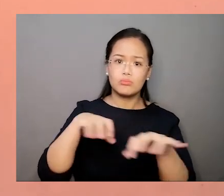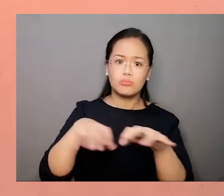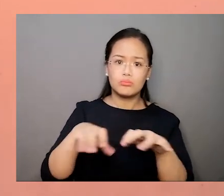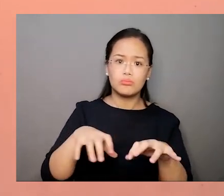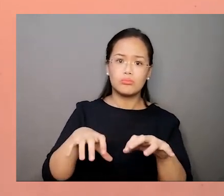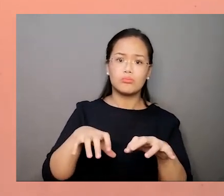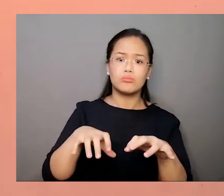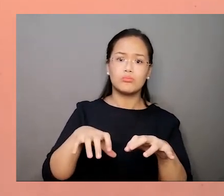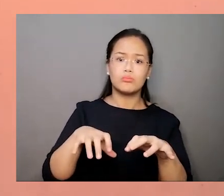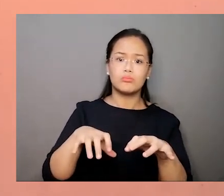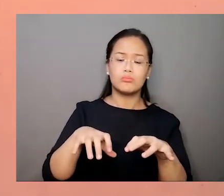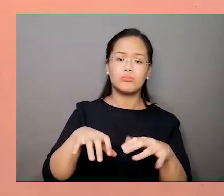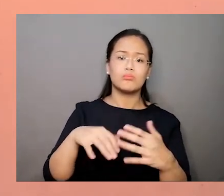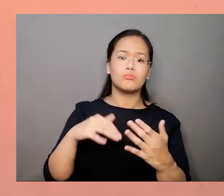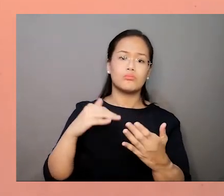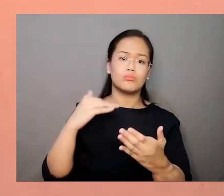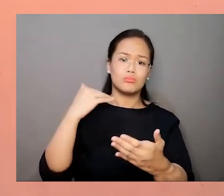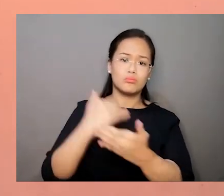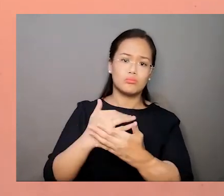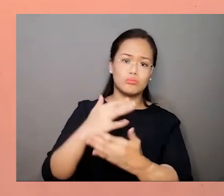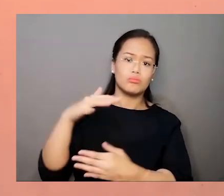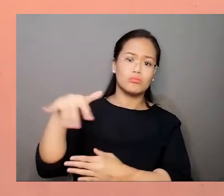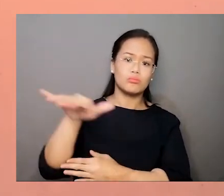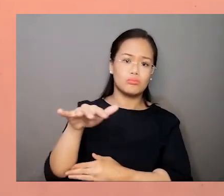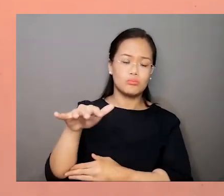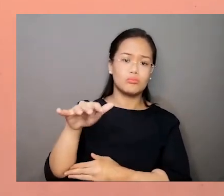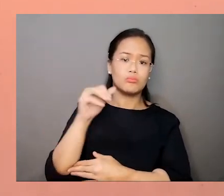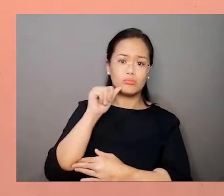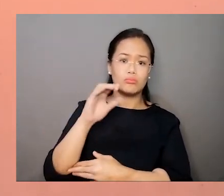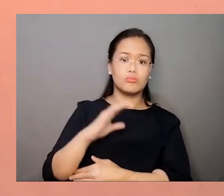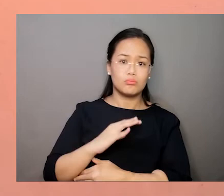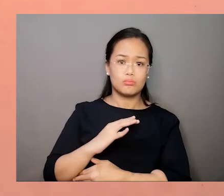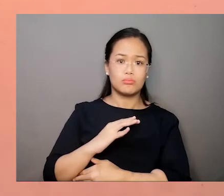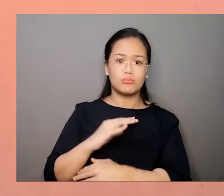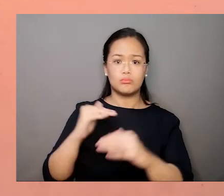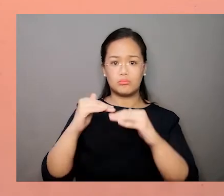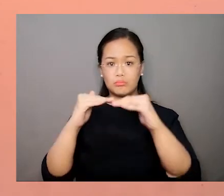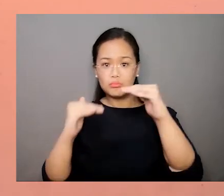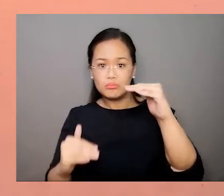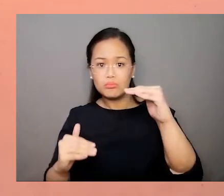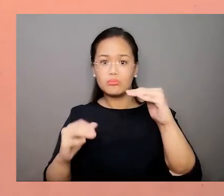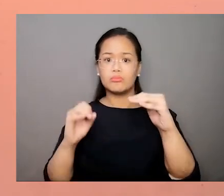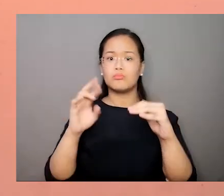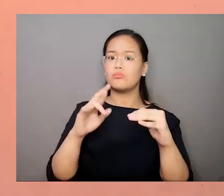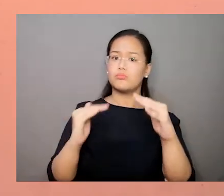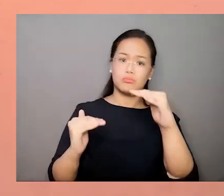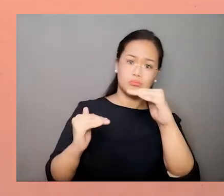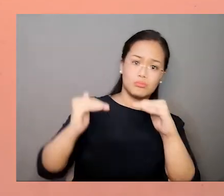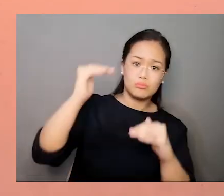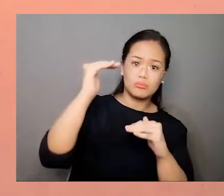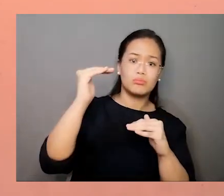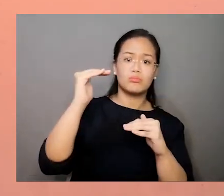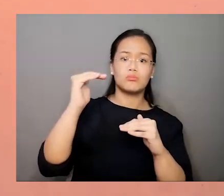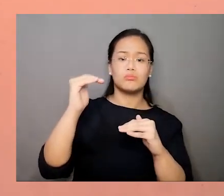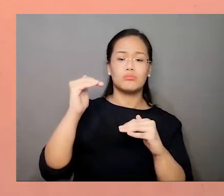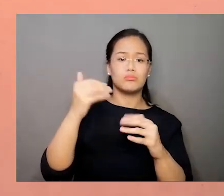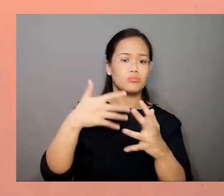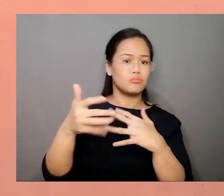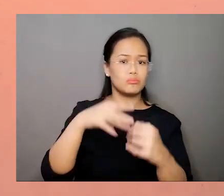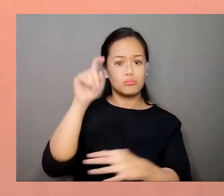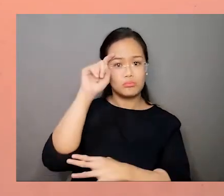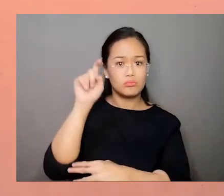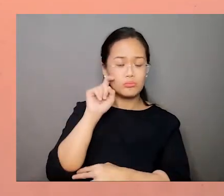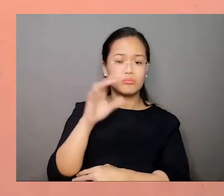and perpetuate the notion of inferiority or superiority of either of the sexes and of